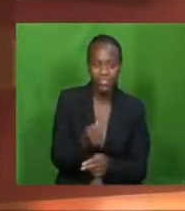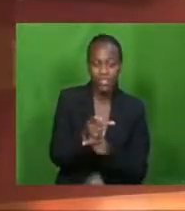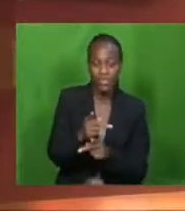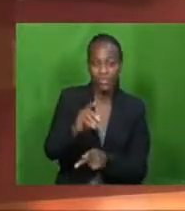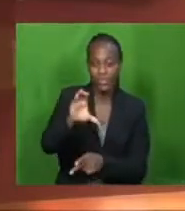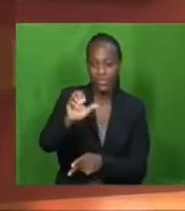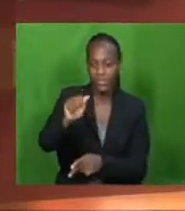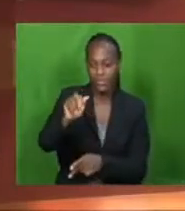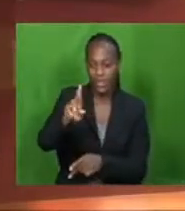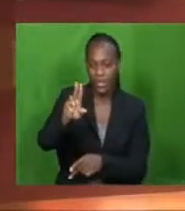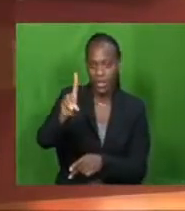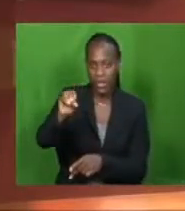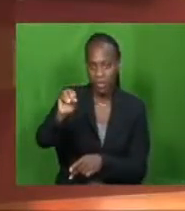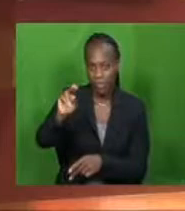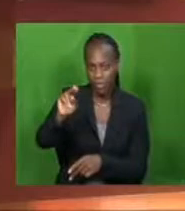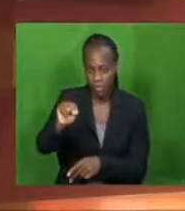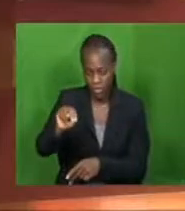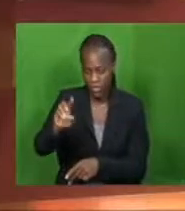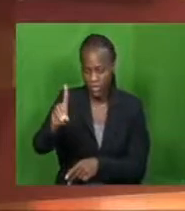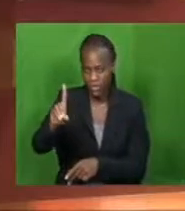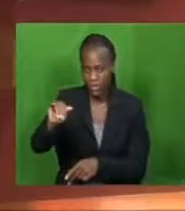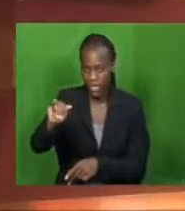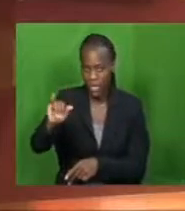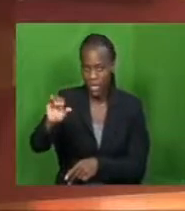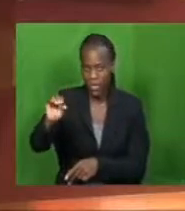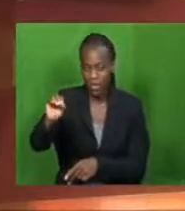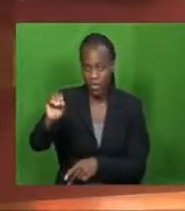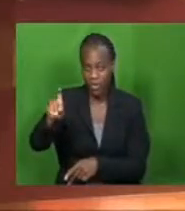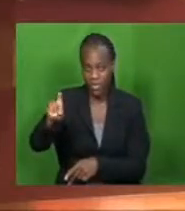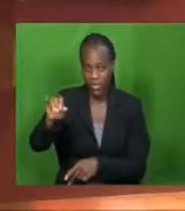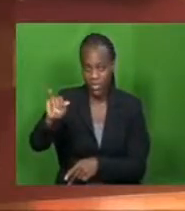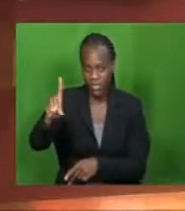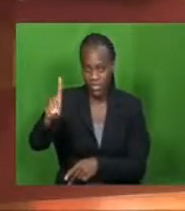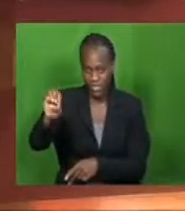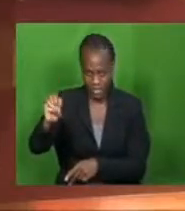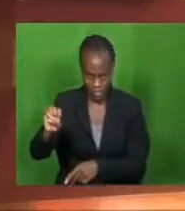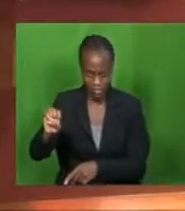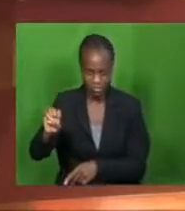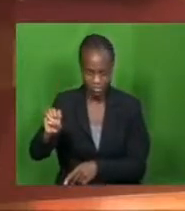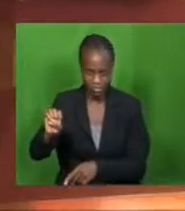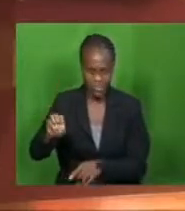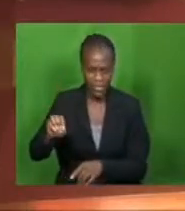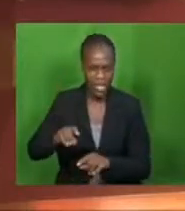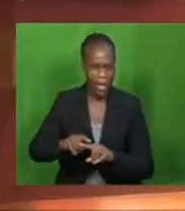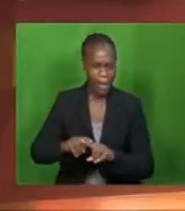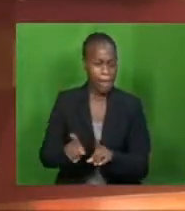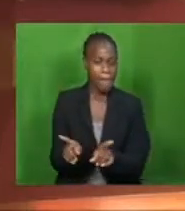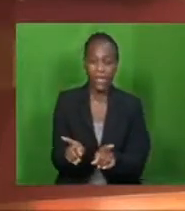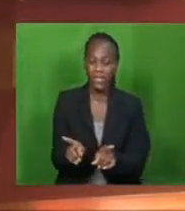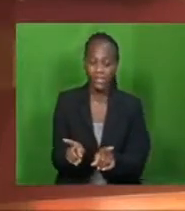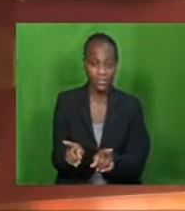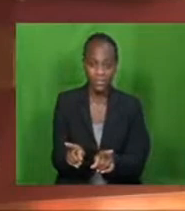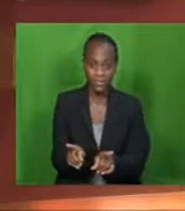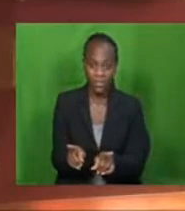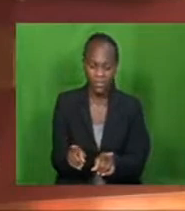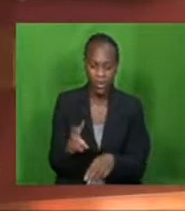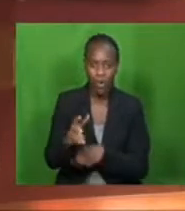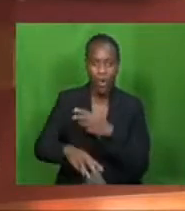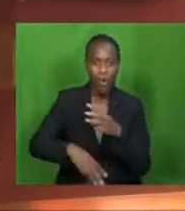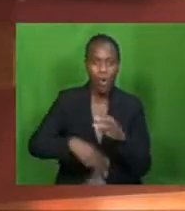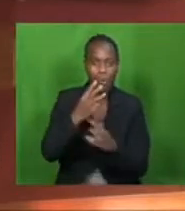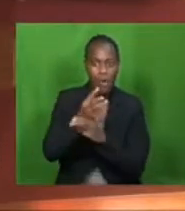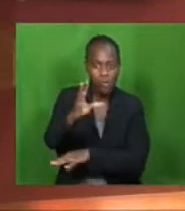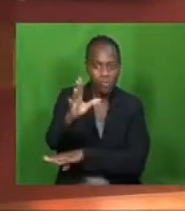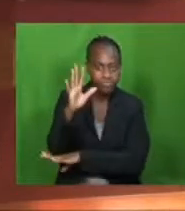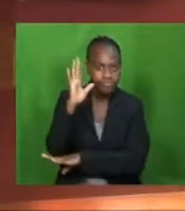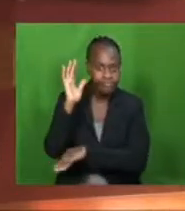contributing to emission reduction. Regrettably, however, the world's forests are depleting at an